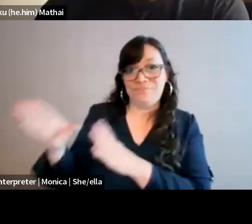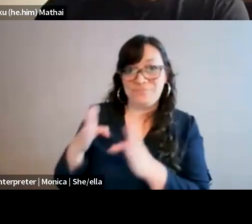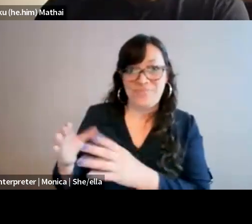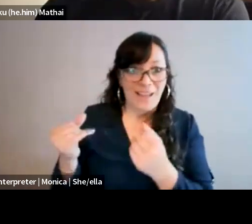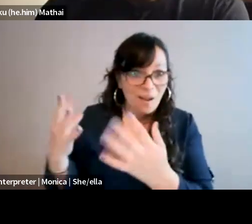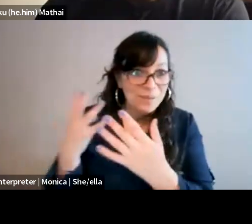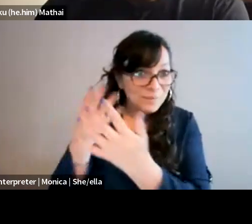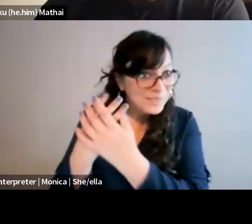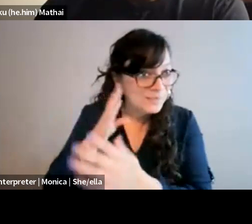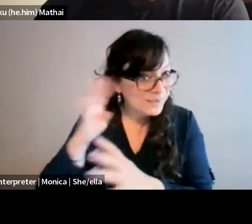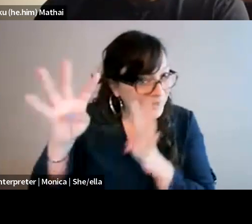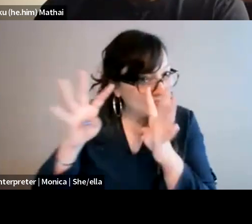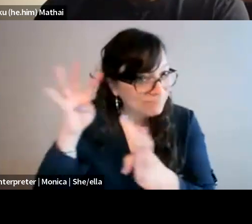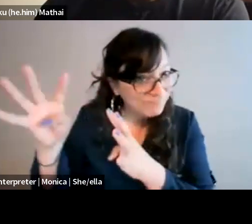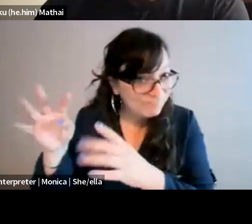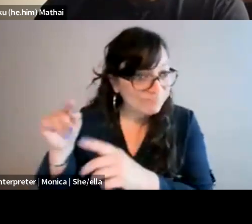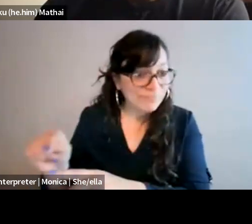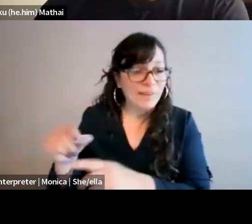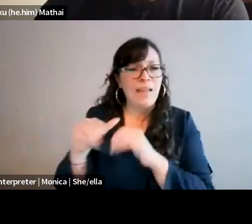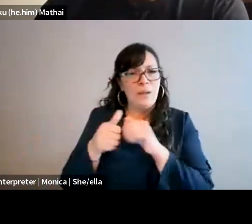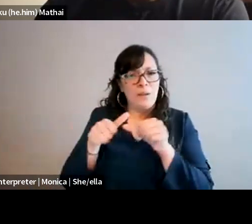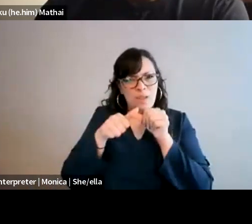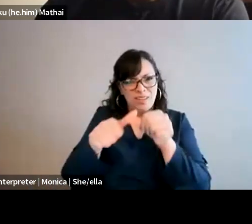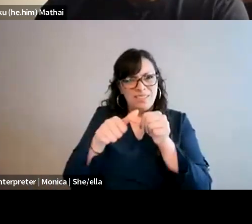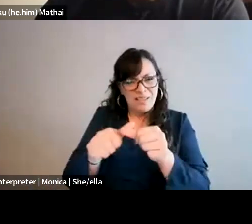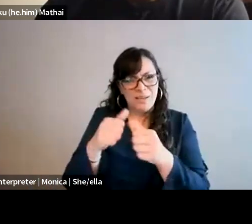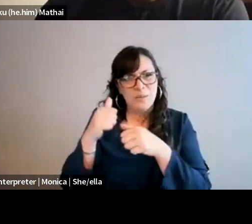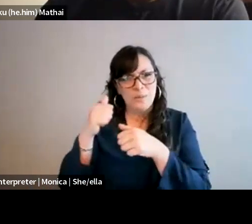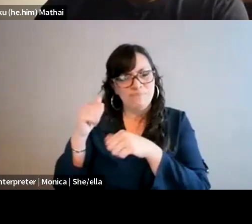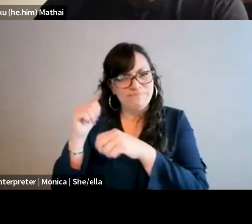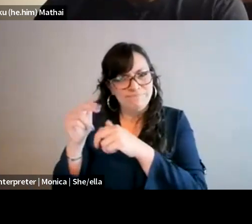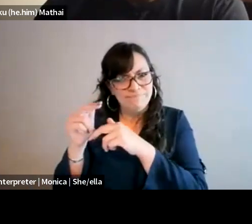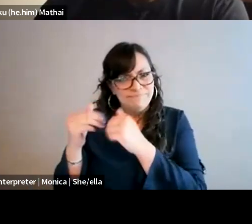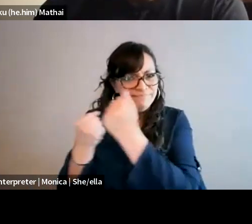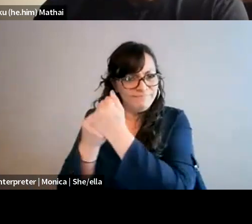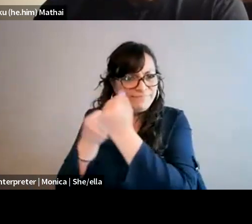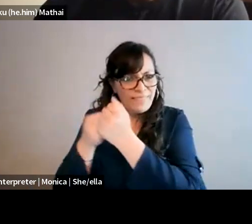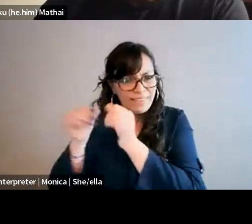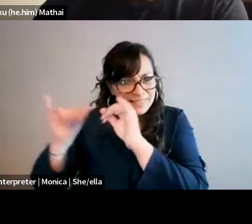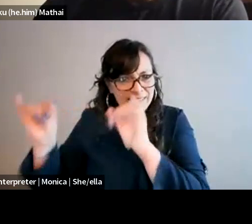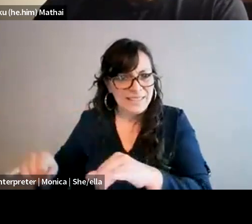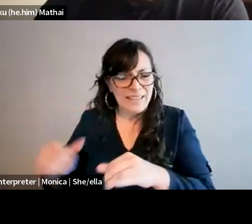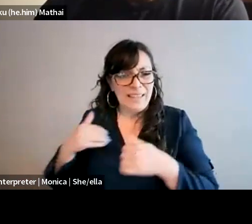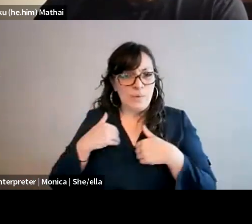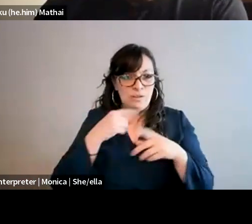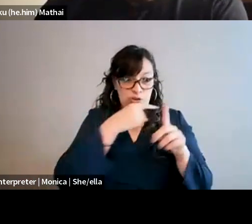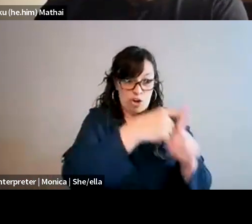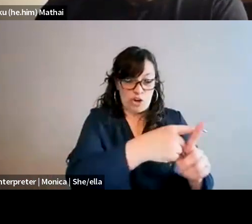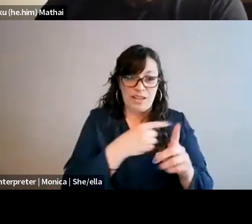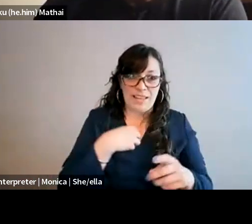how can we continue to build out the system? Because now we're targeting like half of the